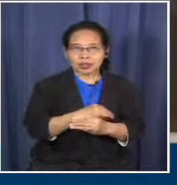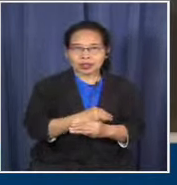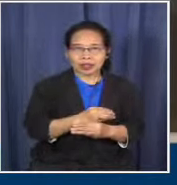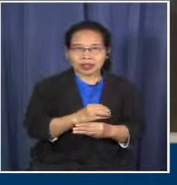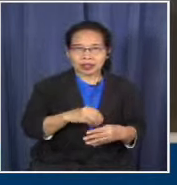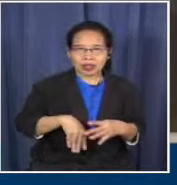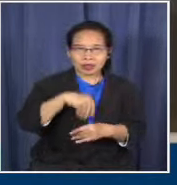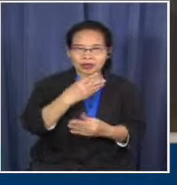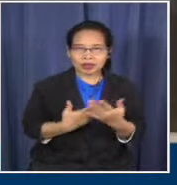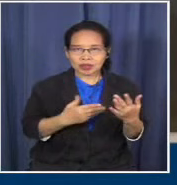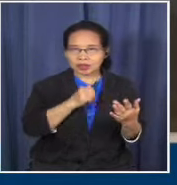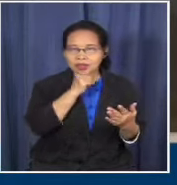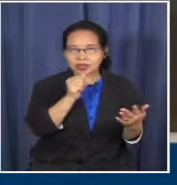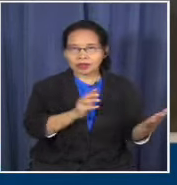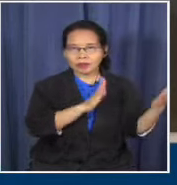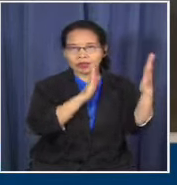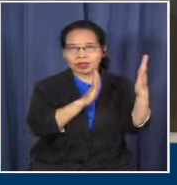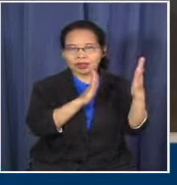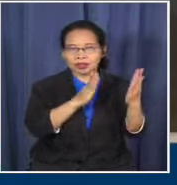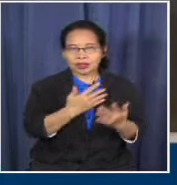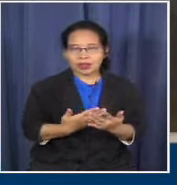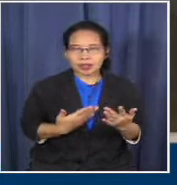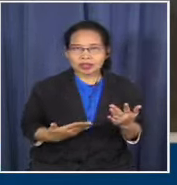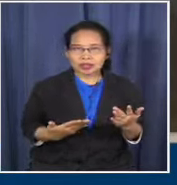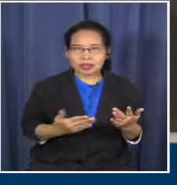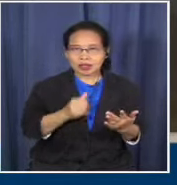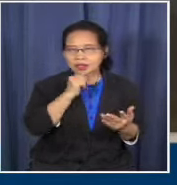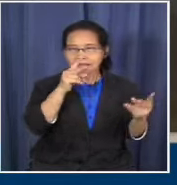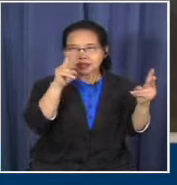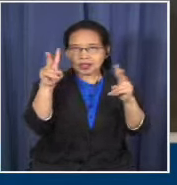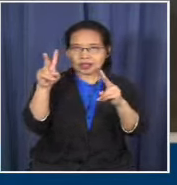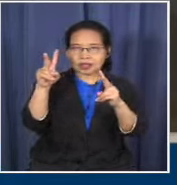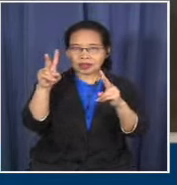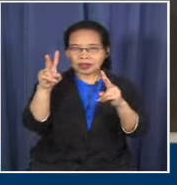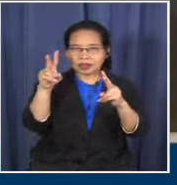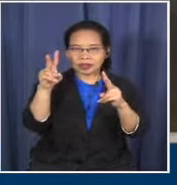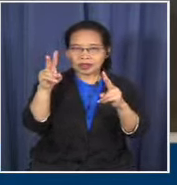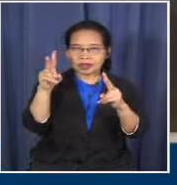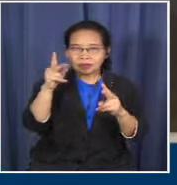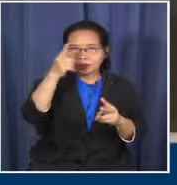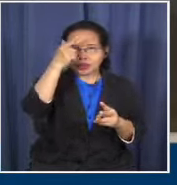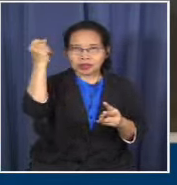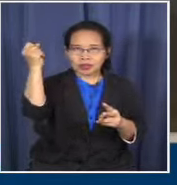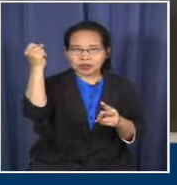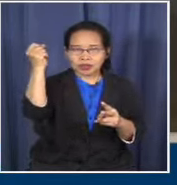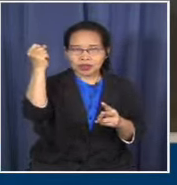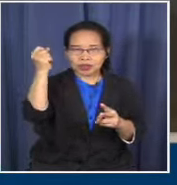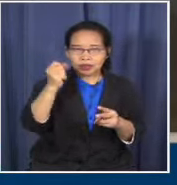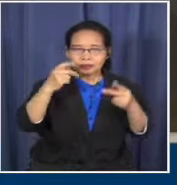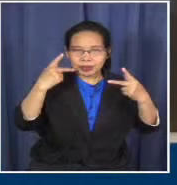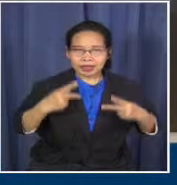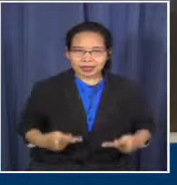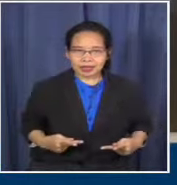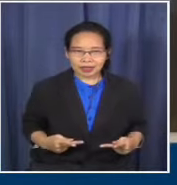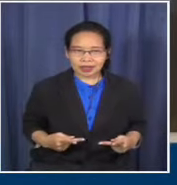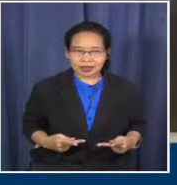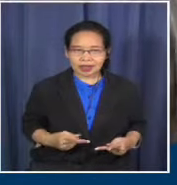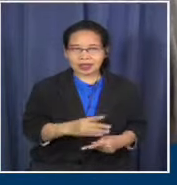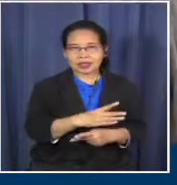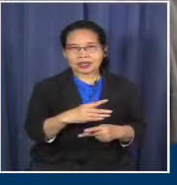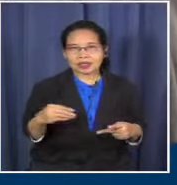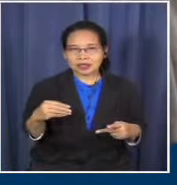things which do not appear, things which are not seen. Because physically